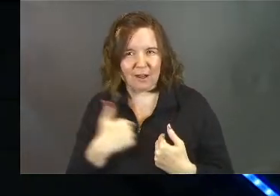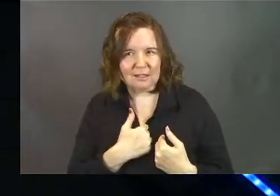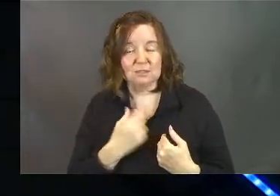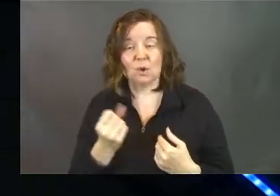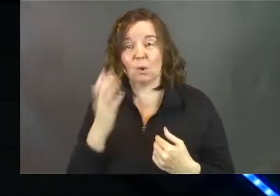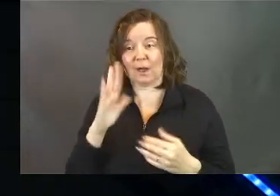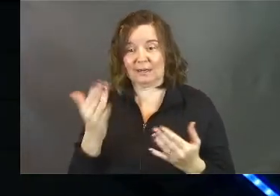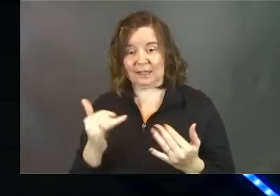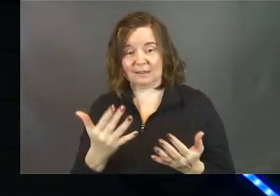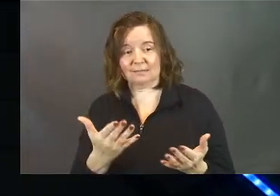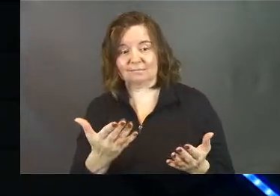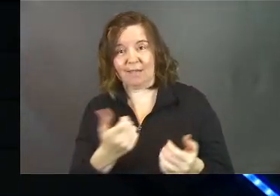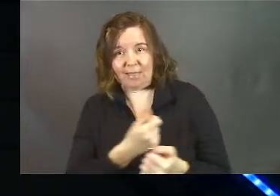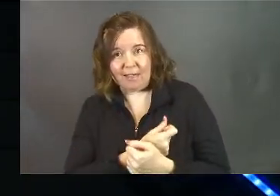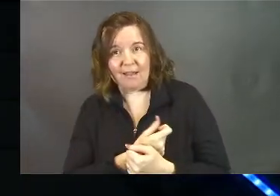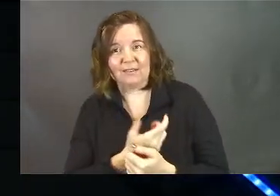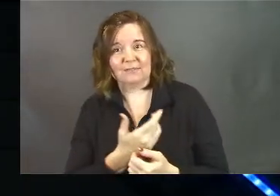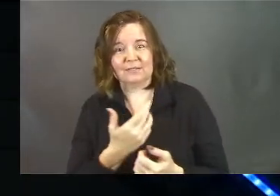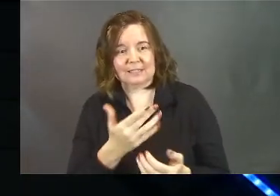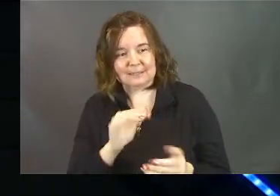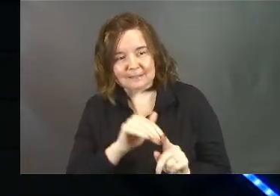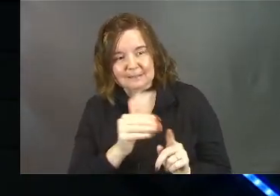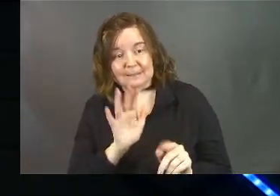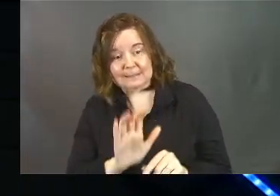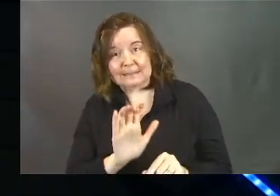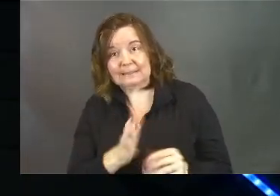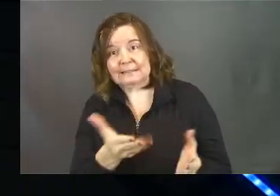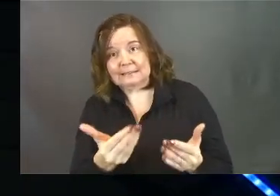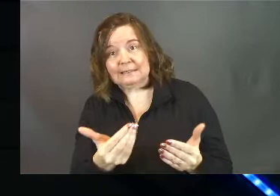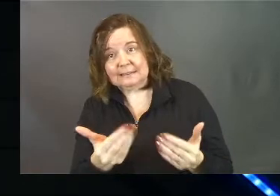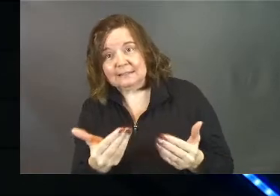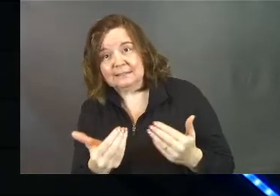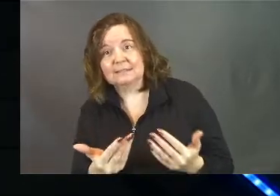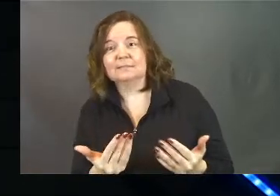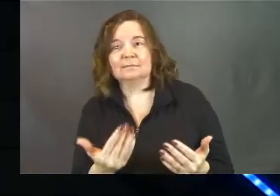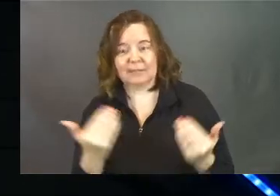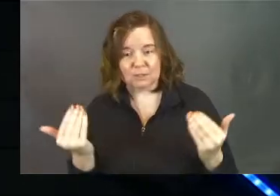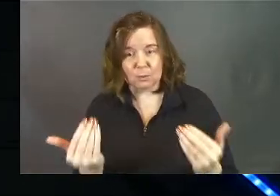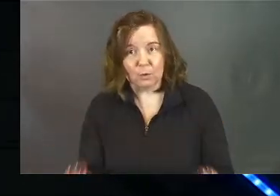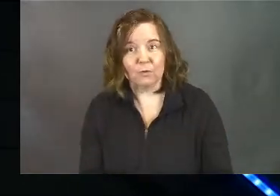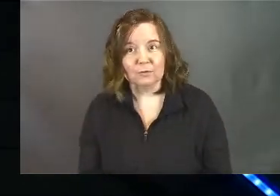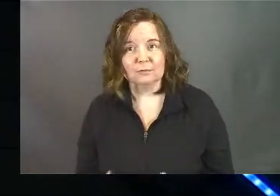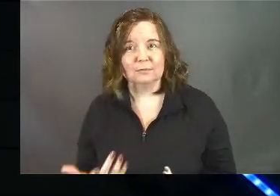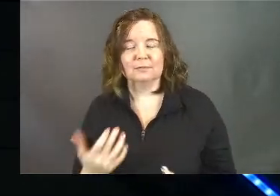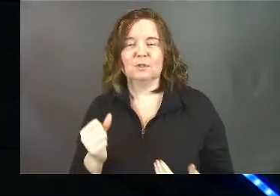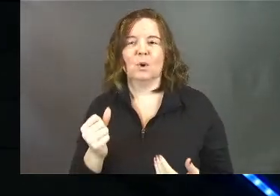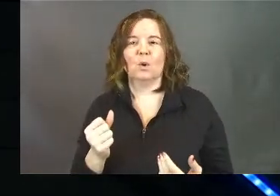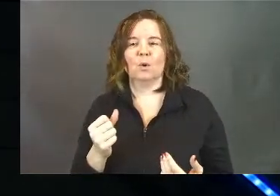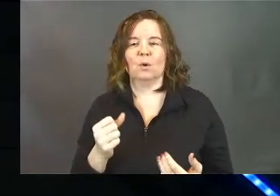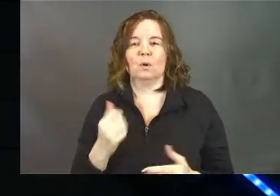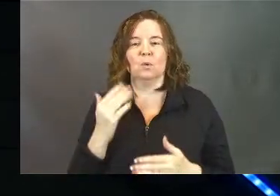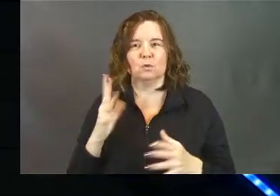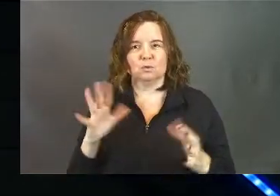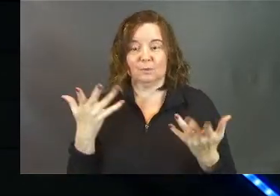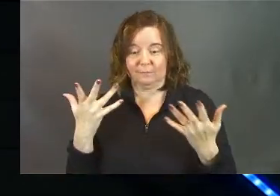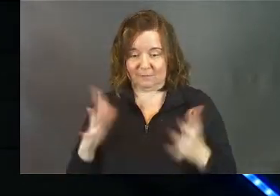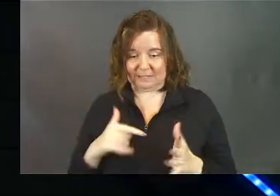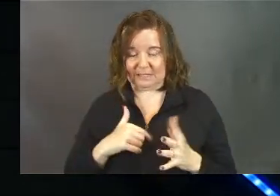so God is like lovingly tapping the horn, being like, let's go, let's move forward. And so we're wrapping